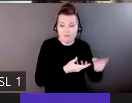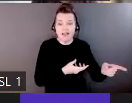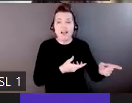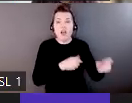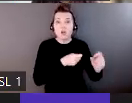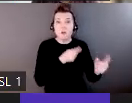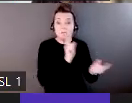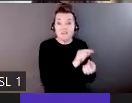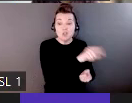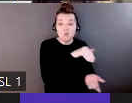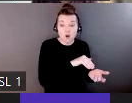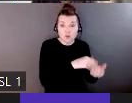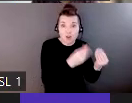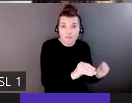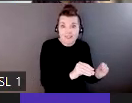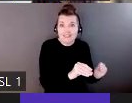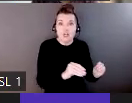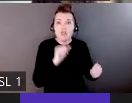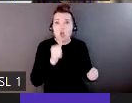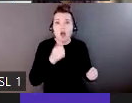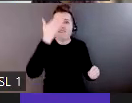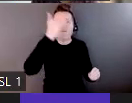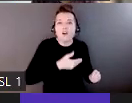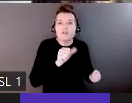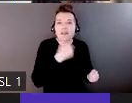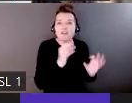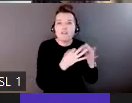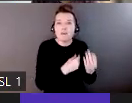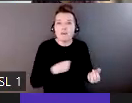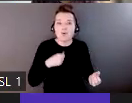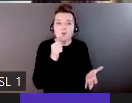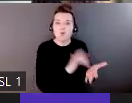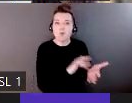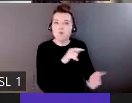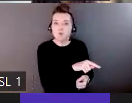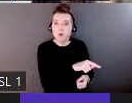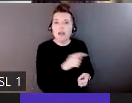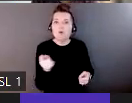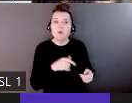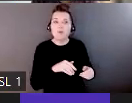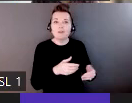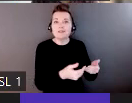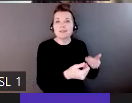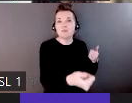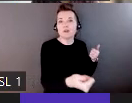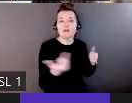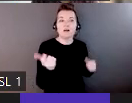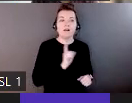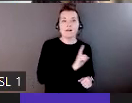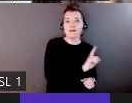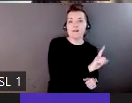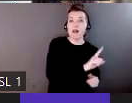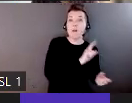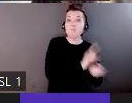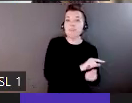a disclosure to the doctor who talked to the social worker who talked to you and said, yeah, I'd like to talk to the senior support team. So we meet them at